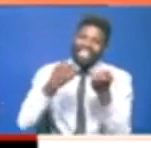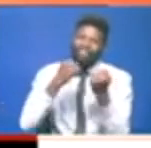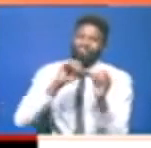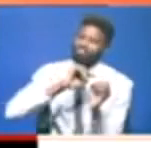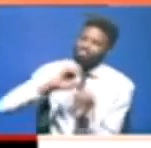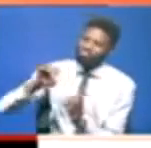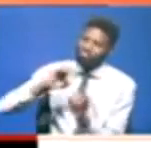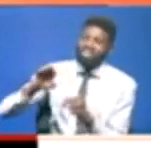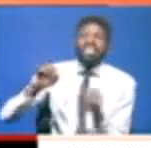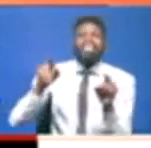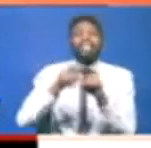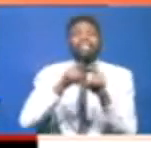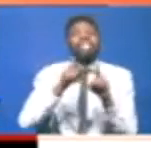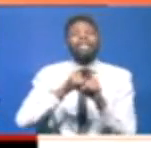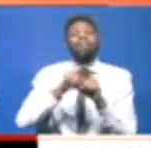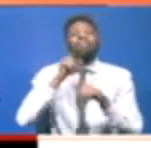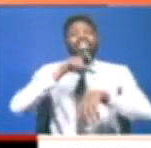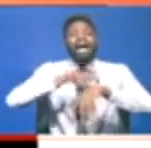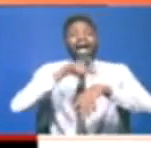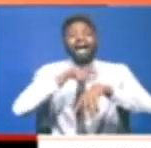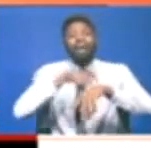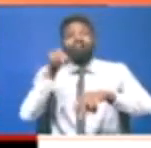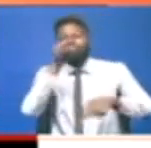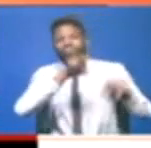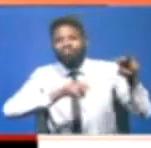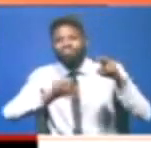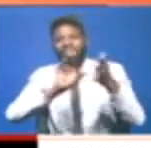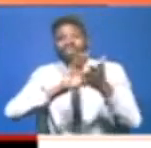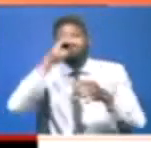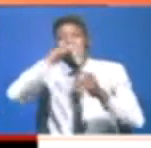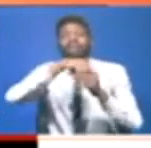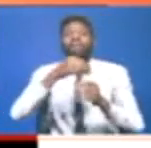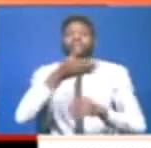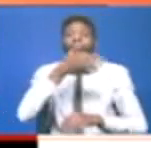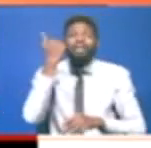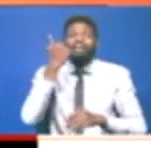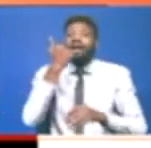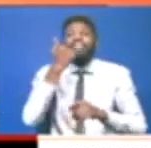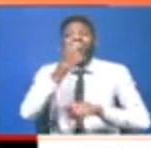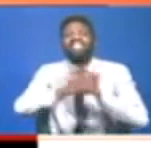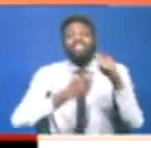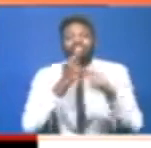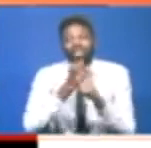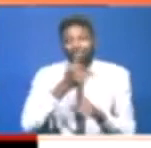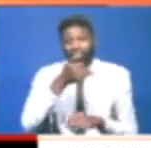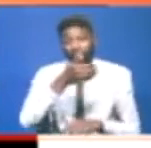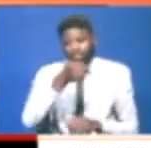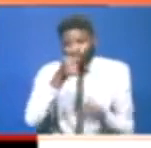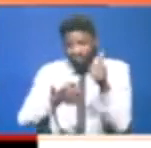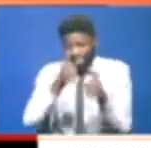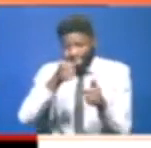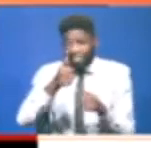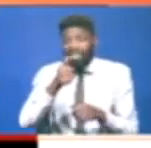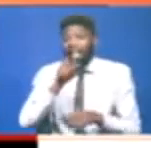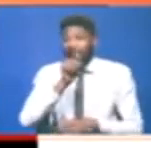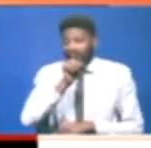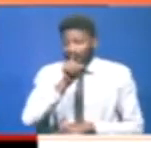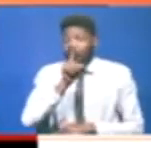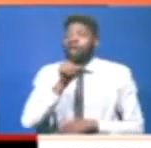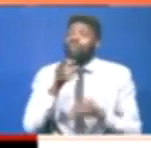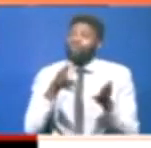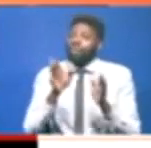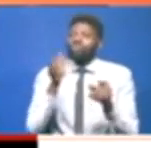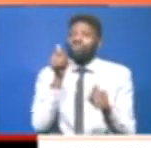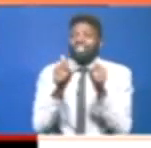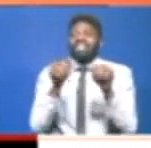they interact with the fund managers. So all that is now also one of the roles that the institute does, to just